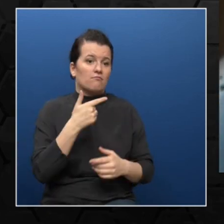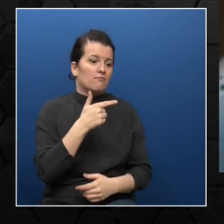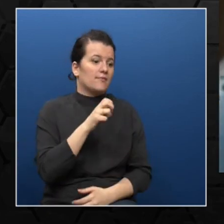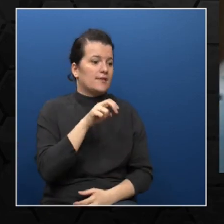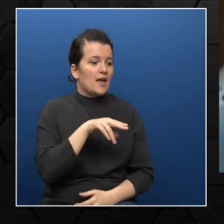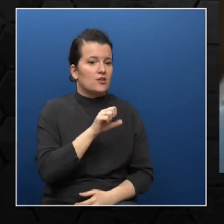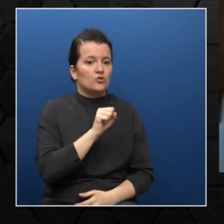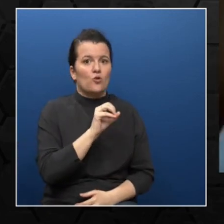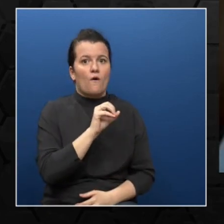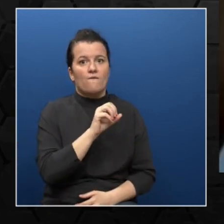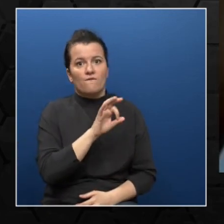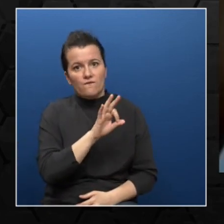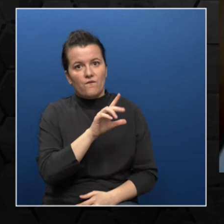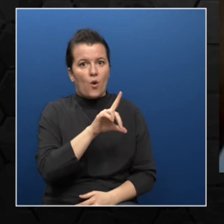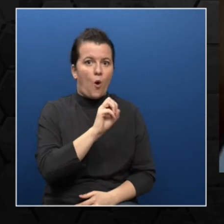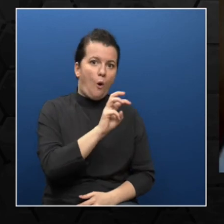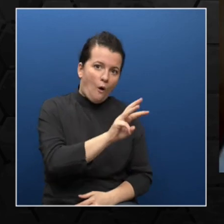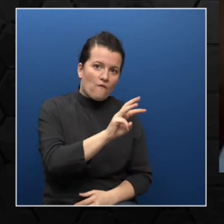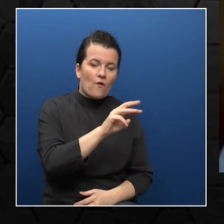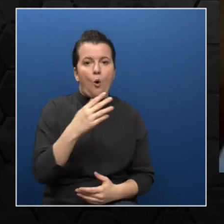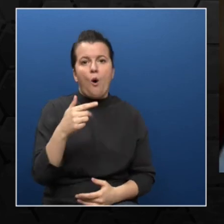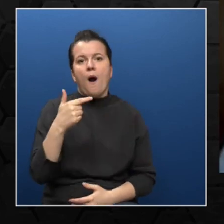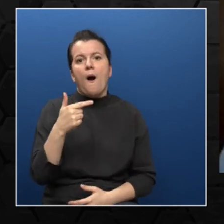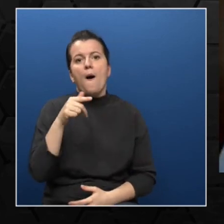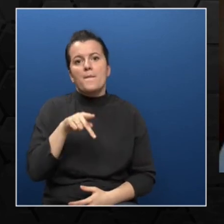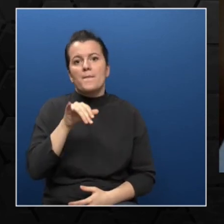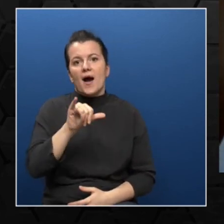PyTorch? That's a good question.